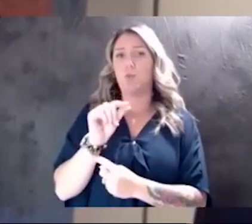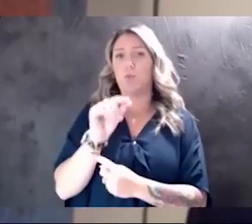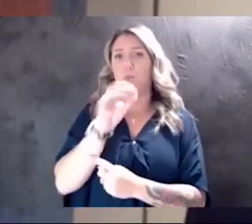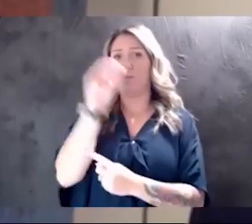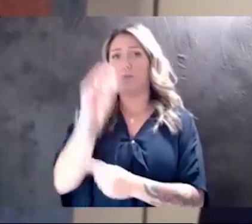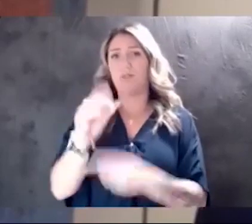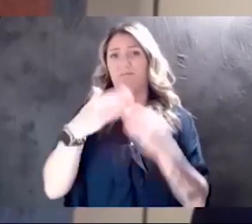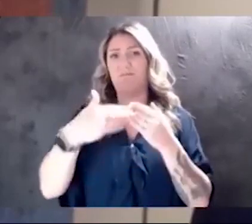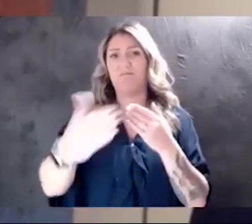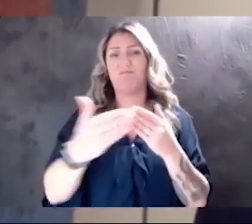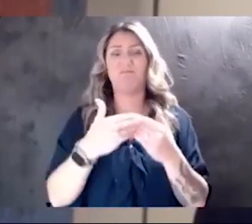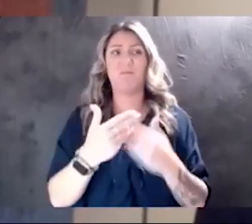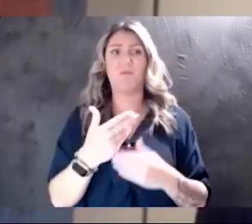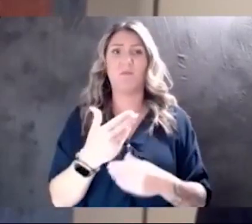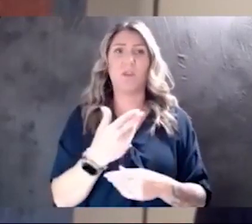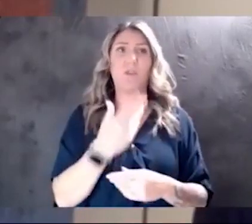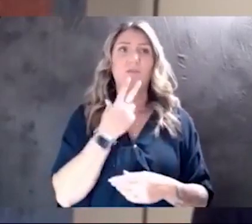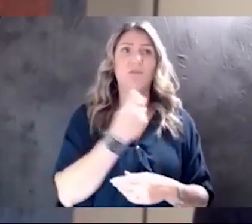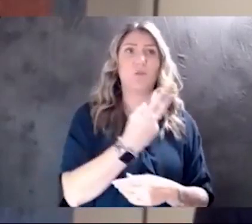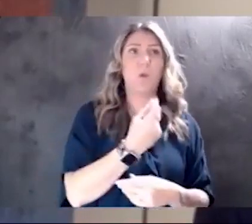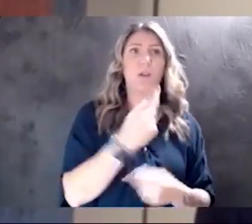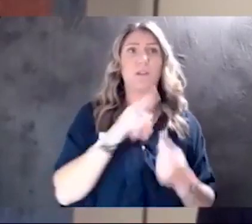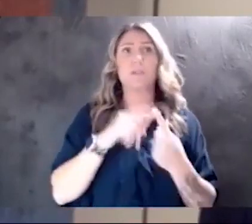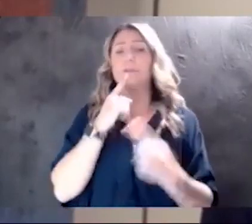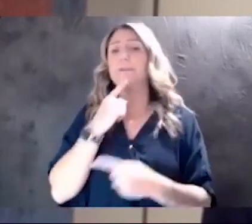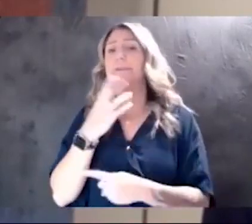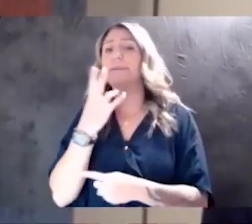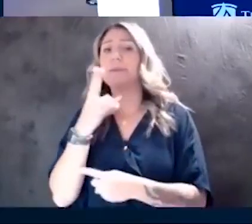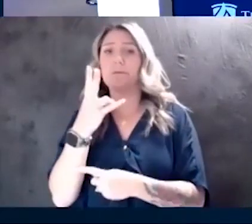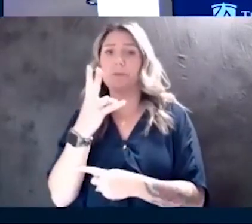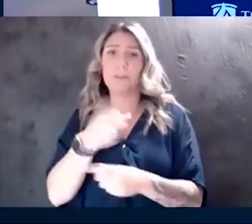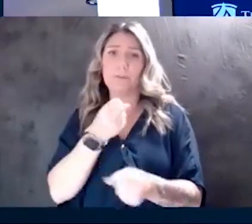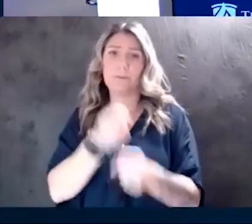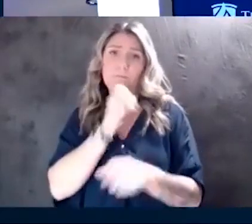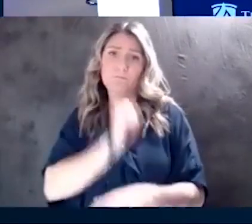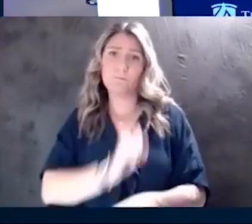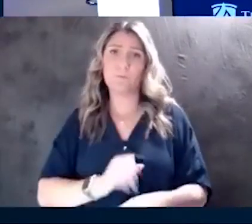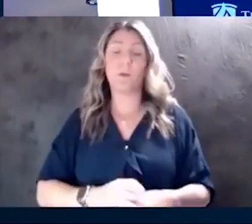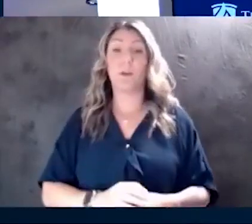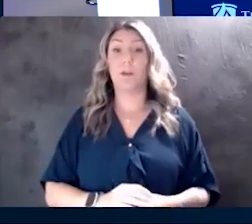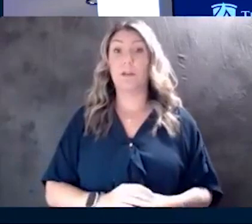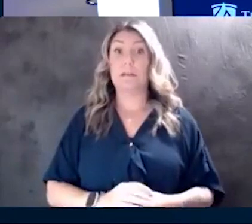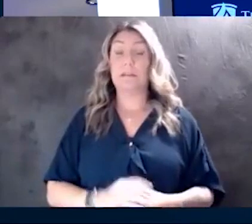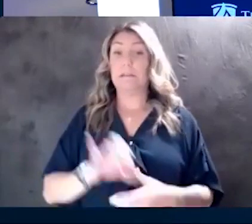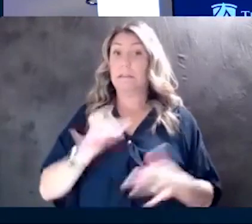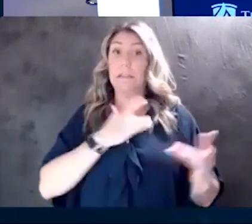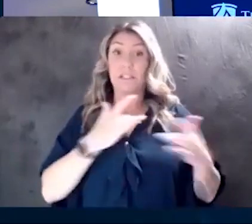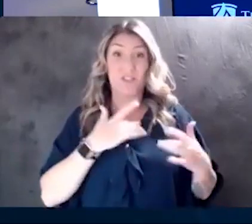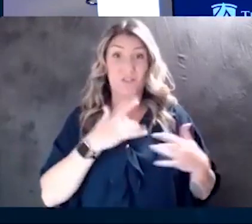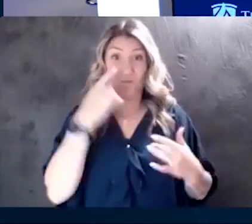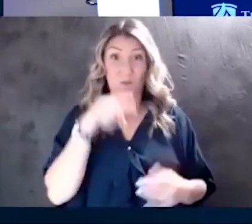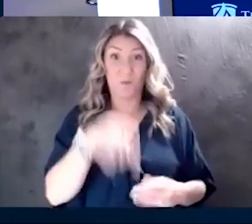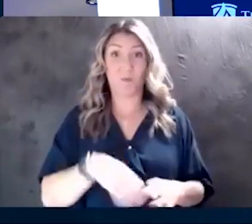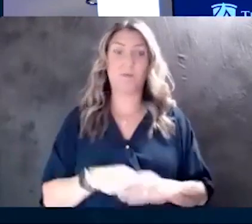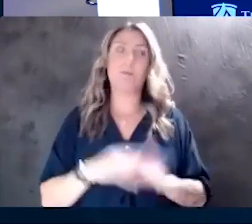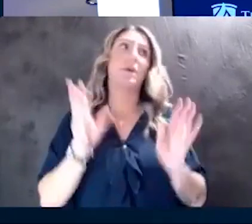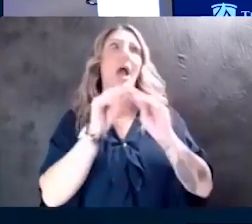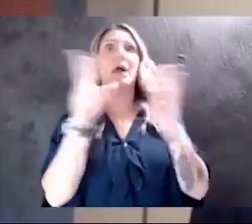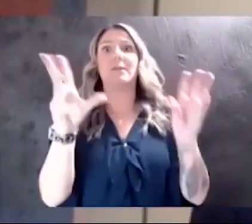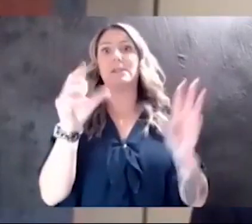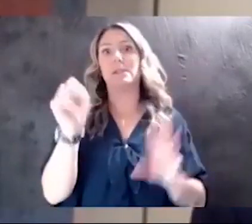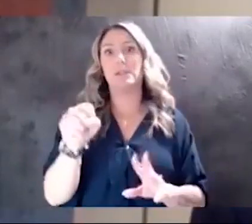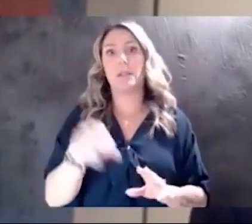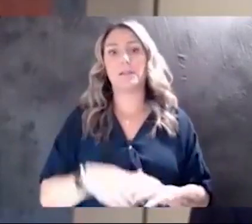that 12 to 17 or 18-year-old group. That has to be very concerning to you. Obviously, yes.